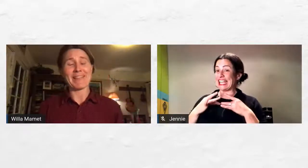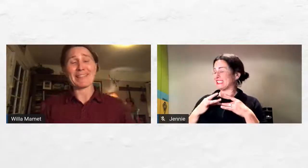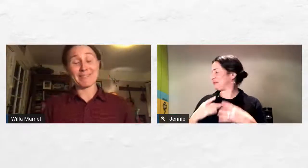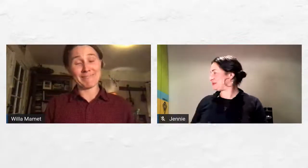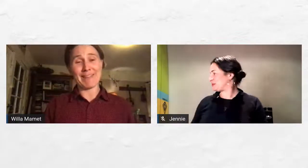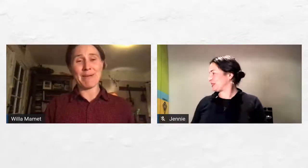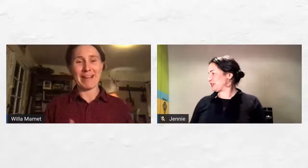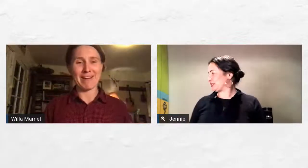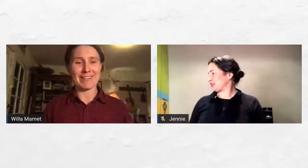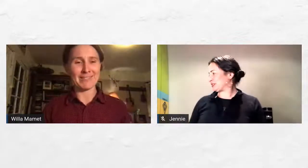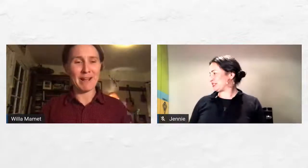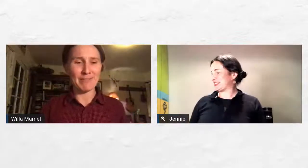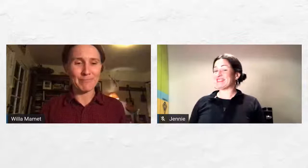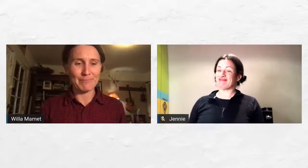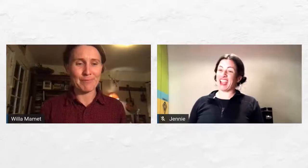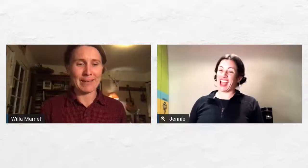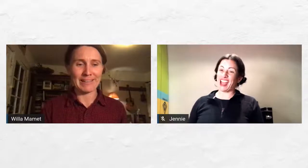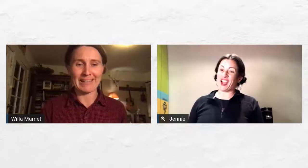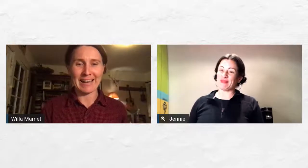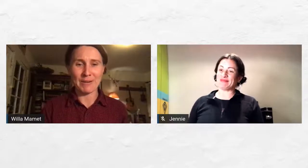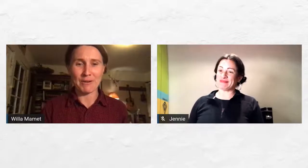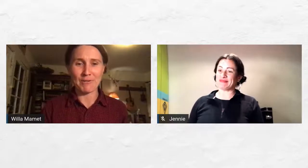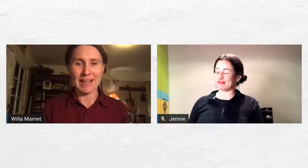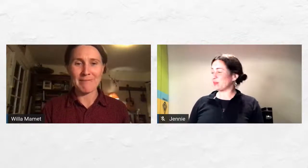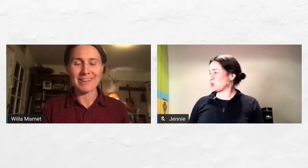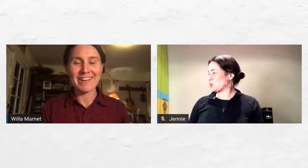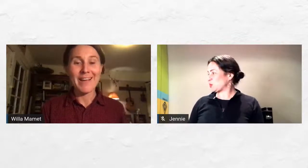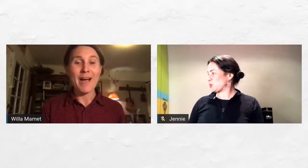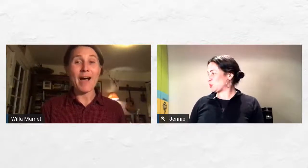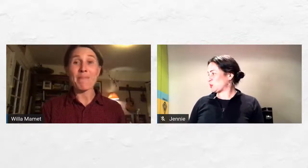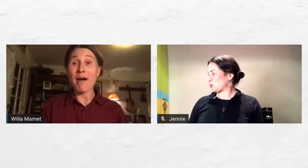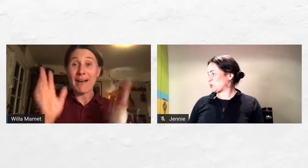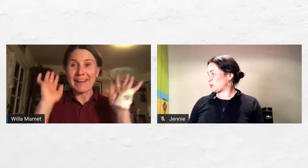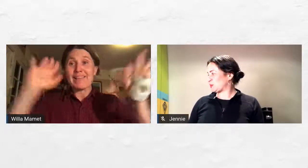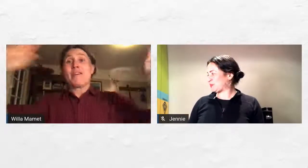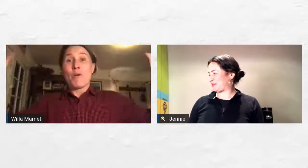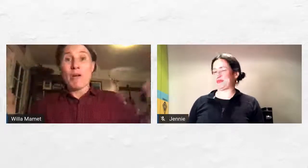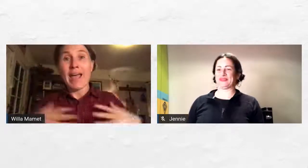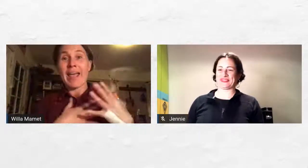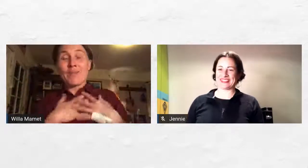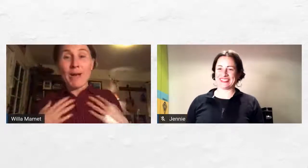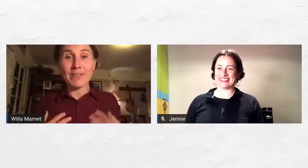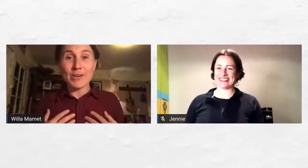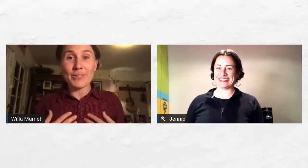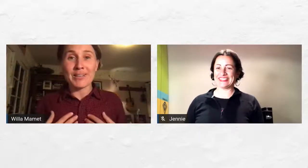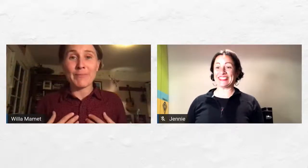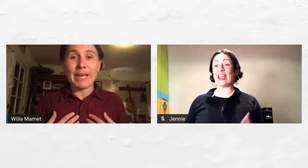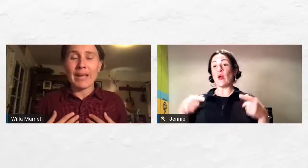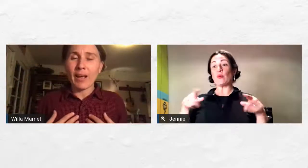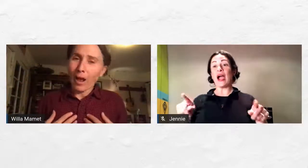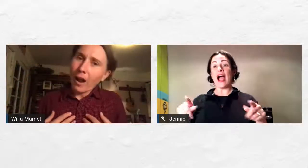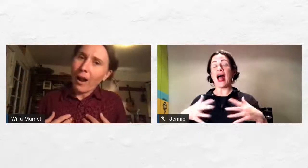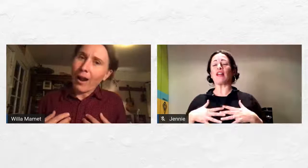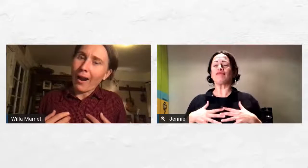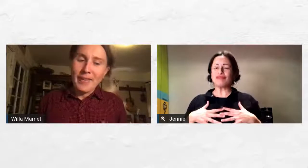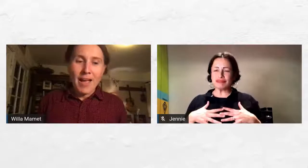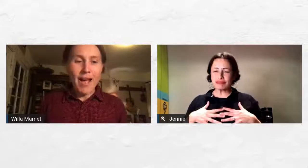Okay, that's my heart is kind of breaking like an egg yolk over that one. All right, and while the yolk's on